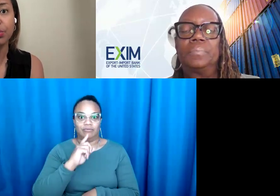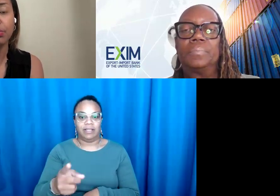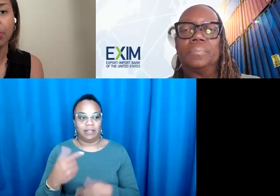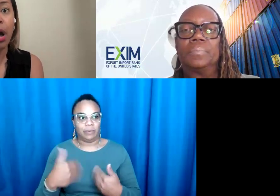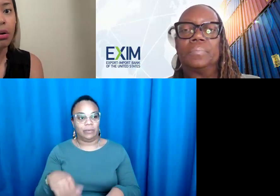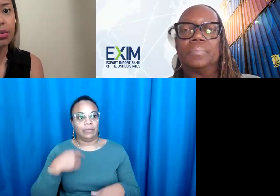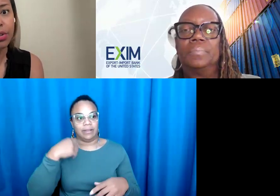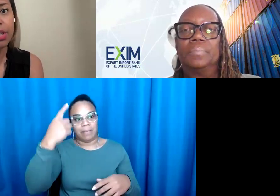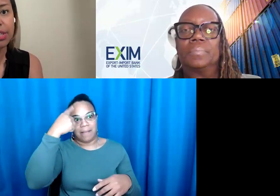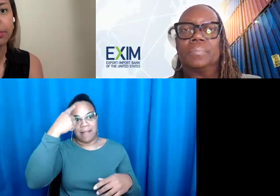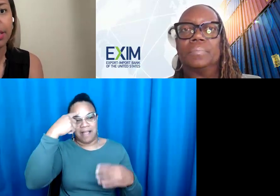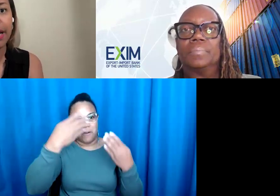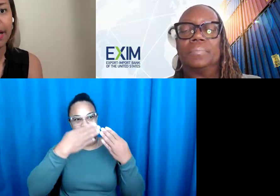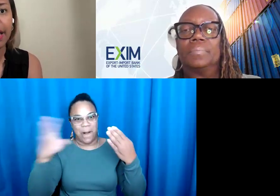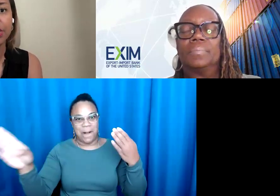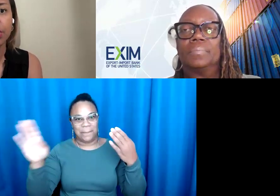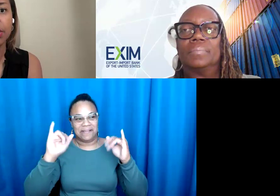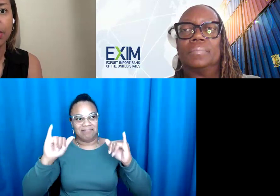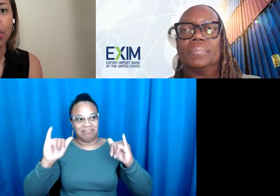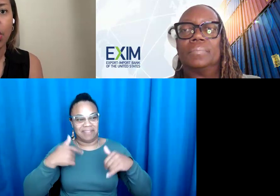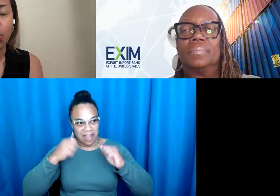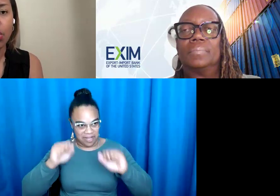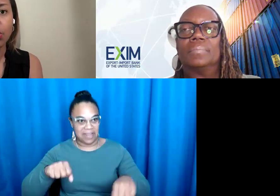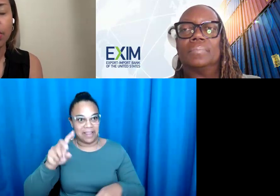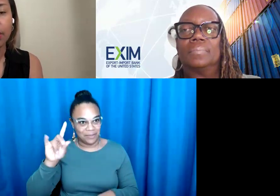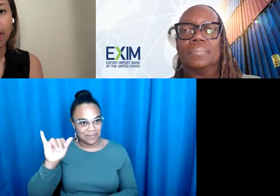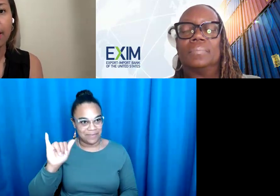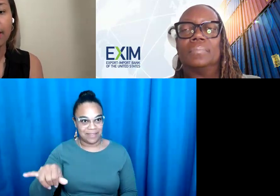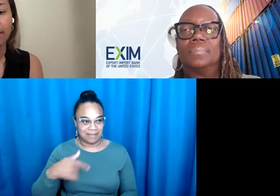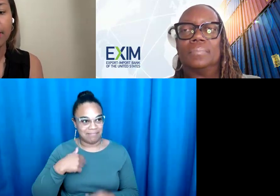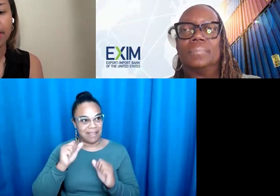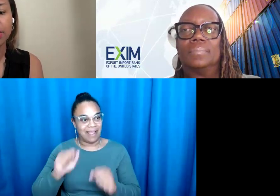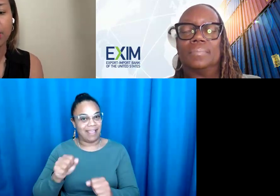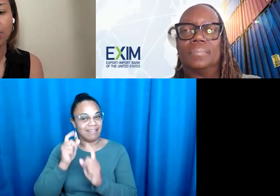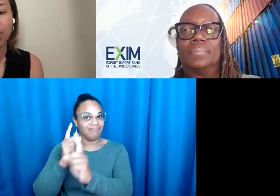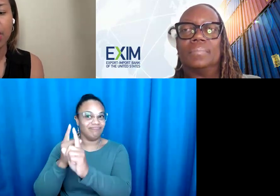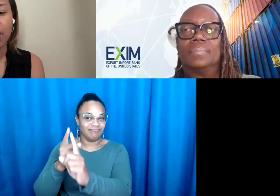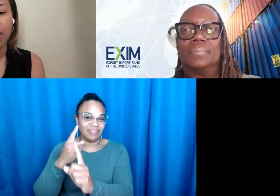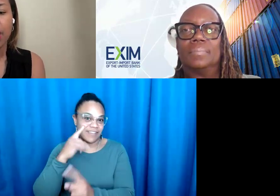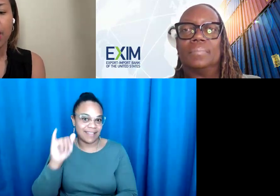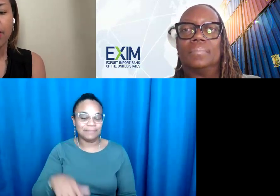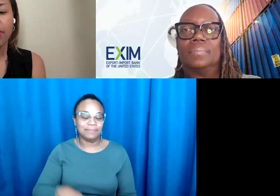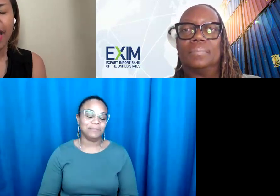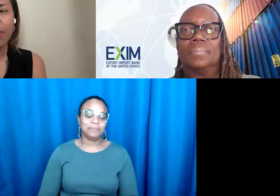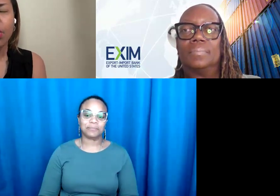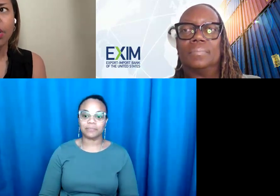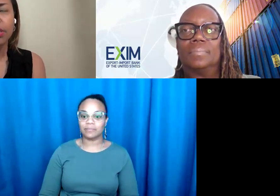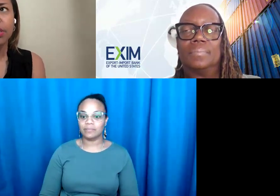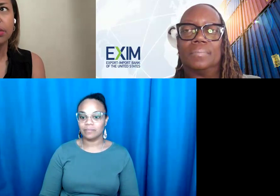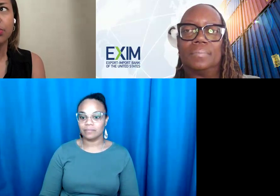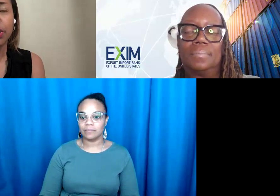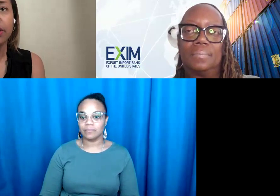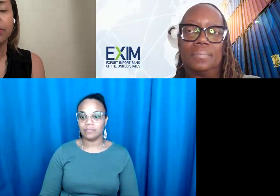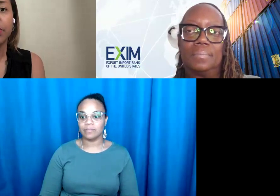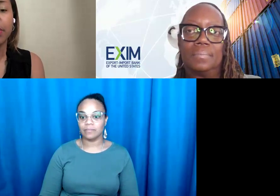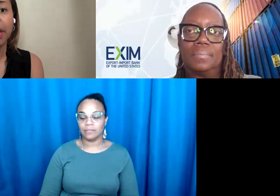mind to, oh, this is something that I could actually work on. And so that